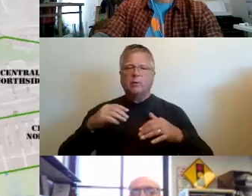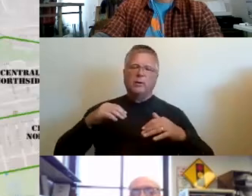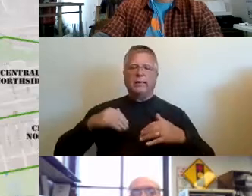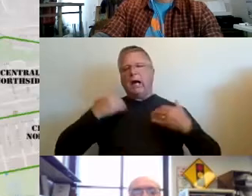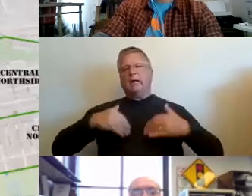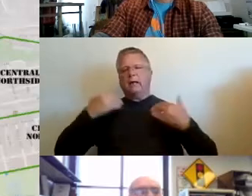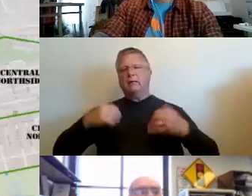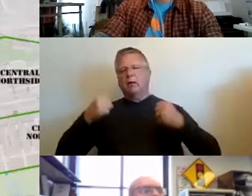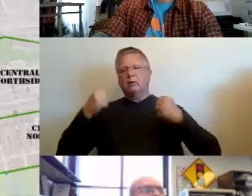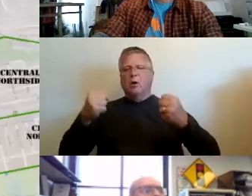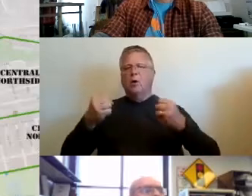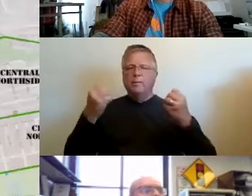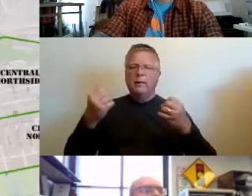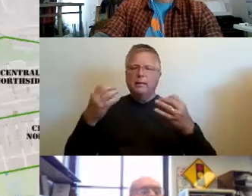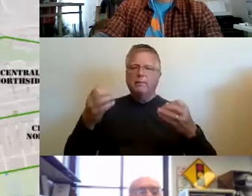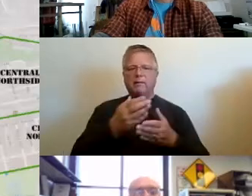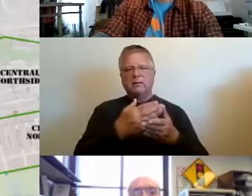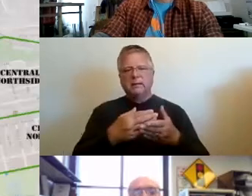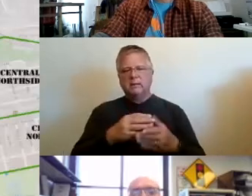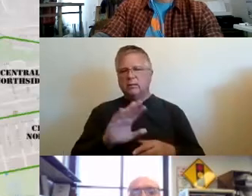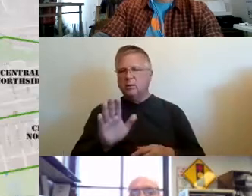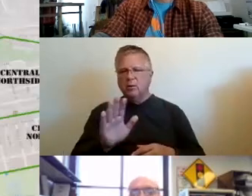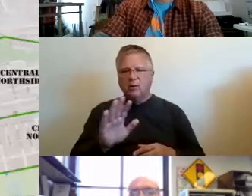part of section of the